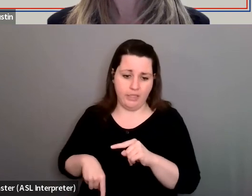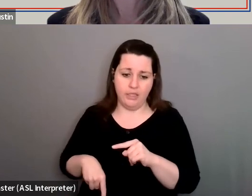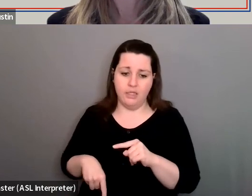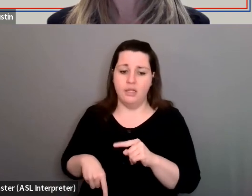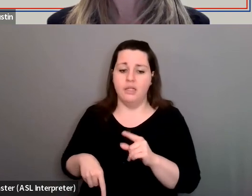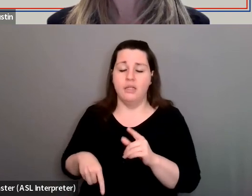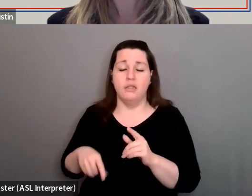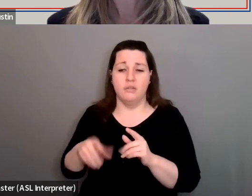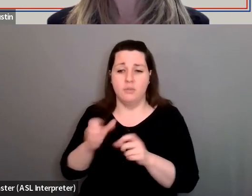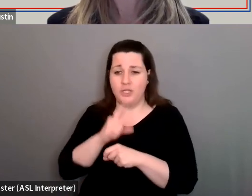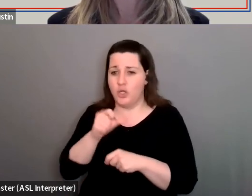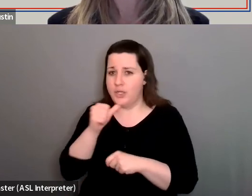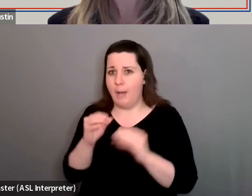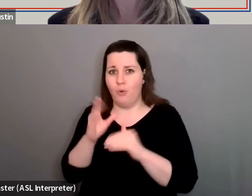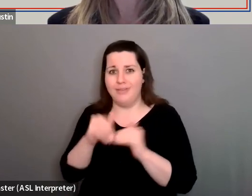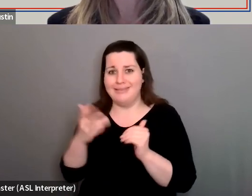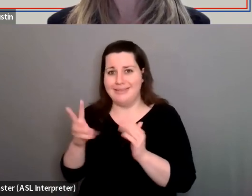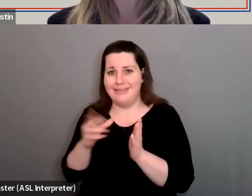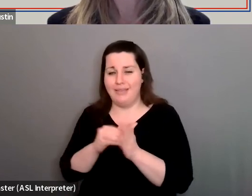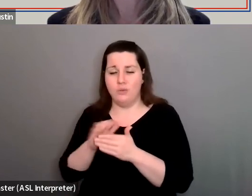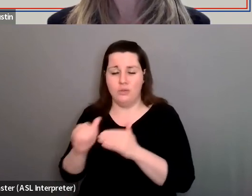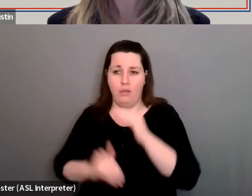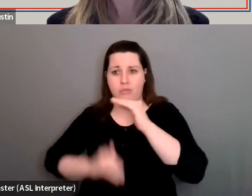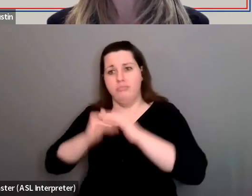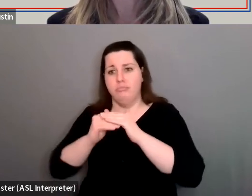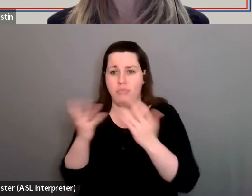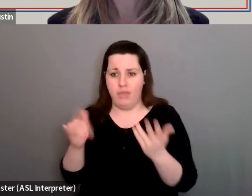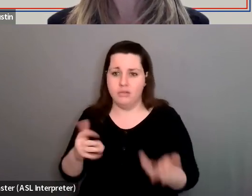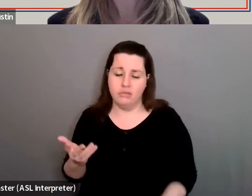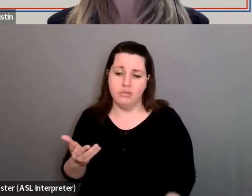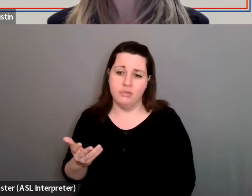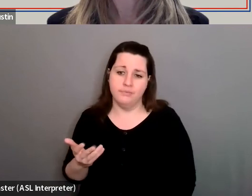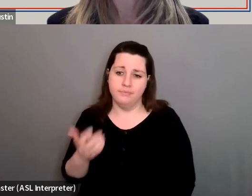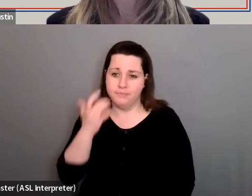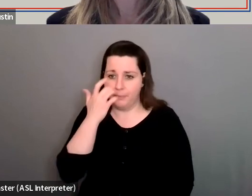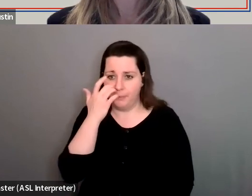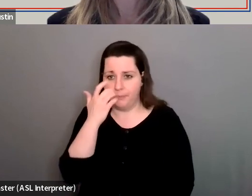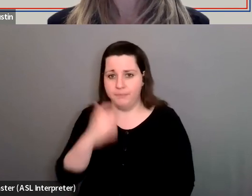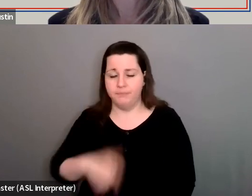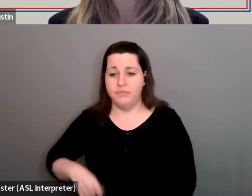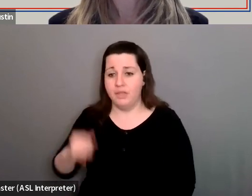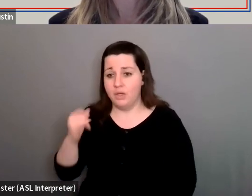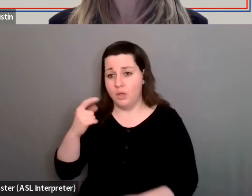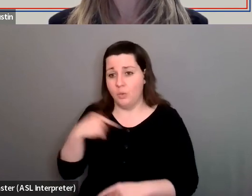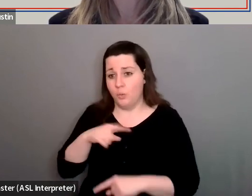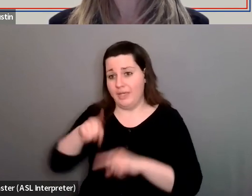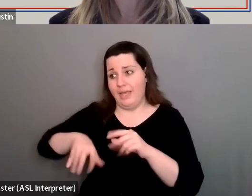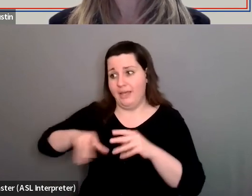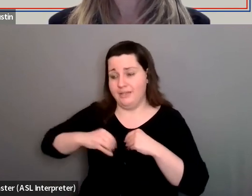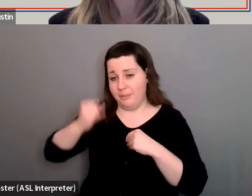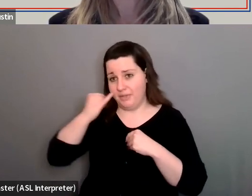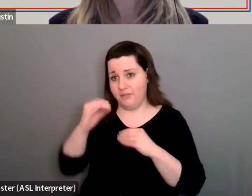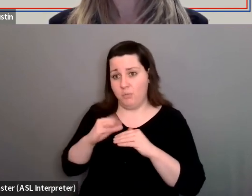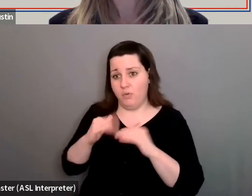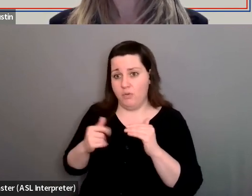sure they don't go over that $16,000 limit, or we wouldn't be able to accept it. If multiple people are making contributions at once is